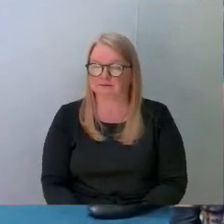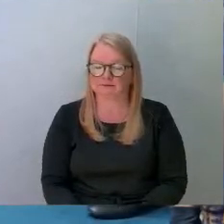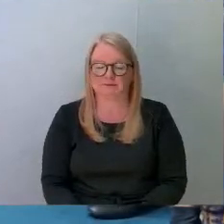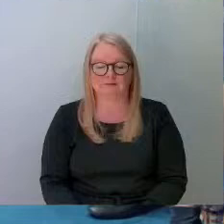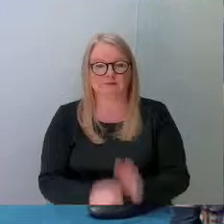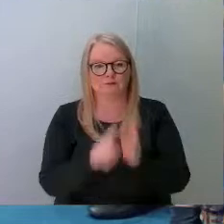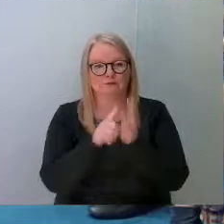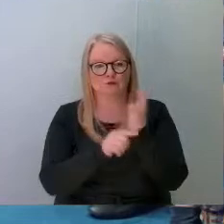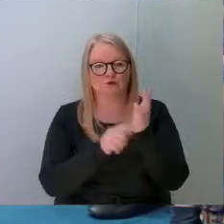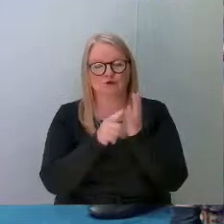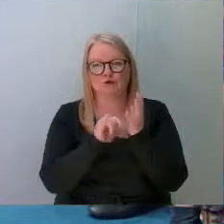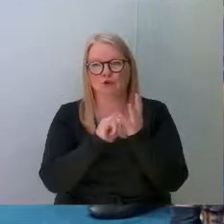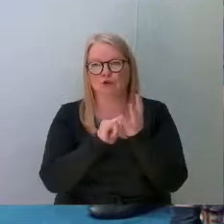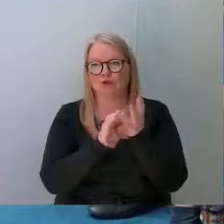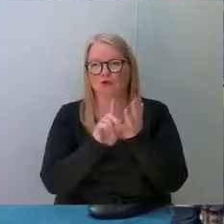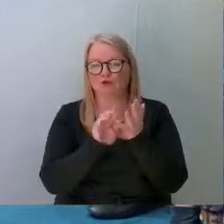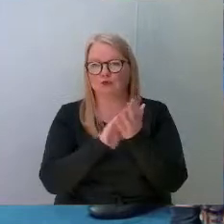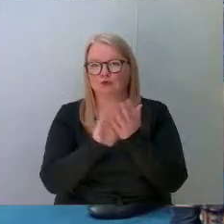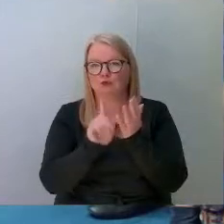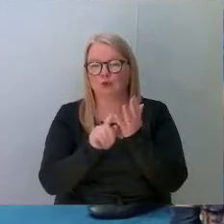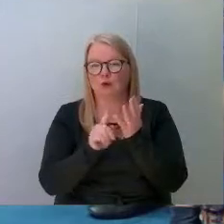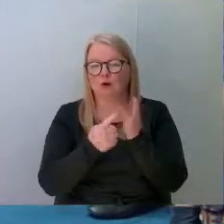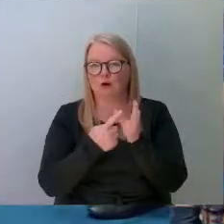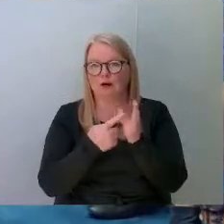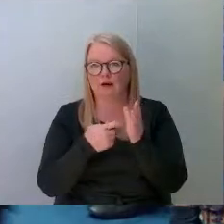Joshua Kyle.